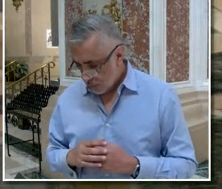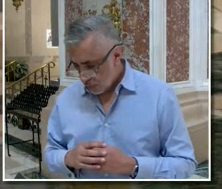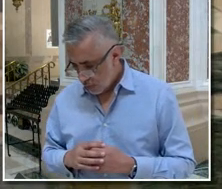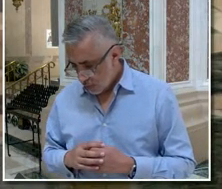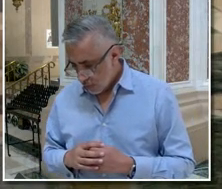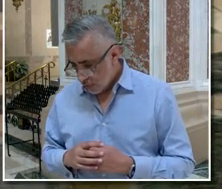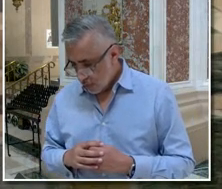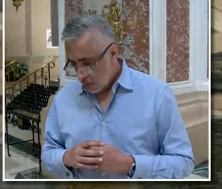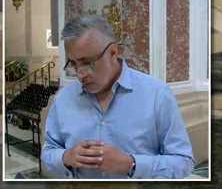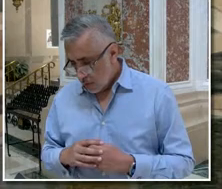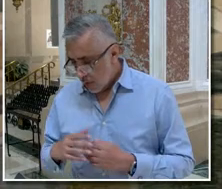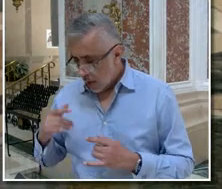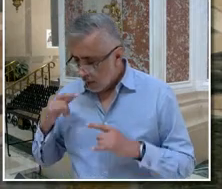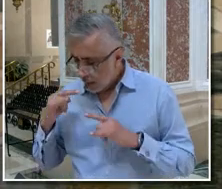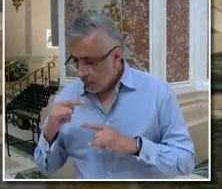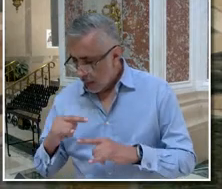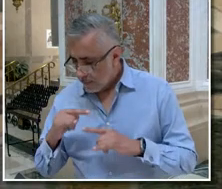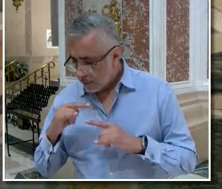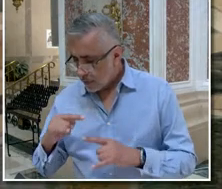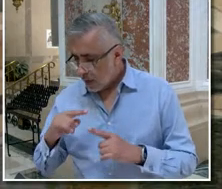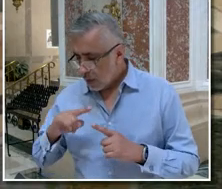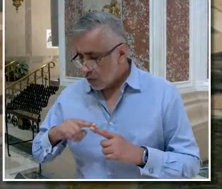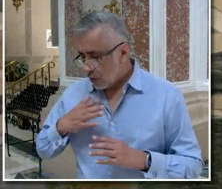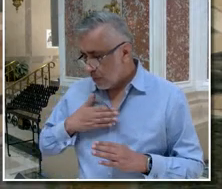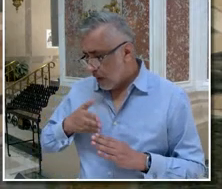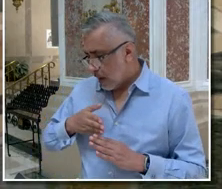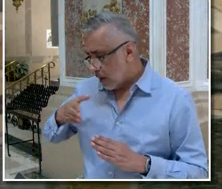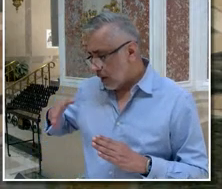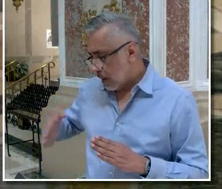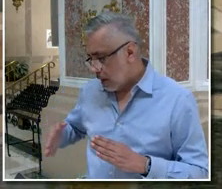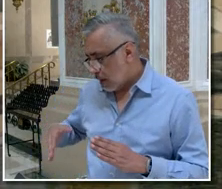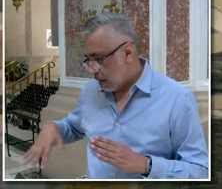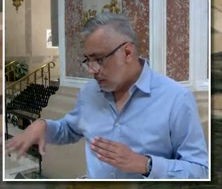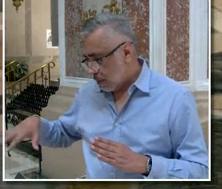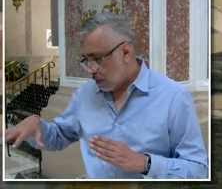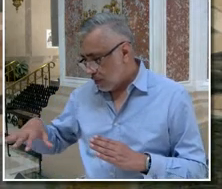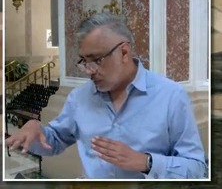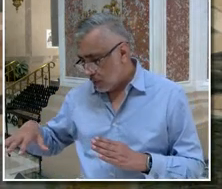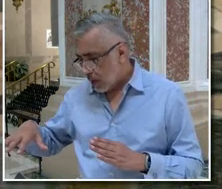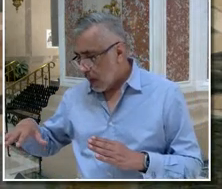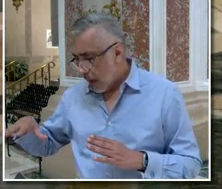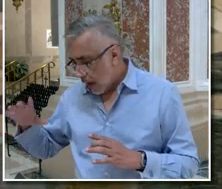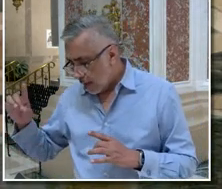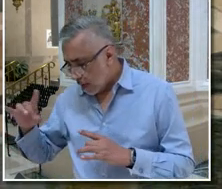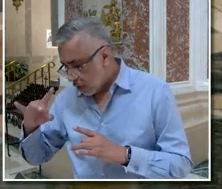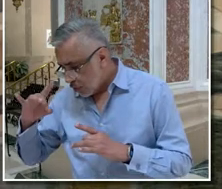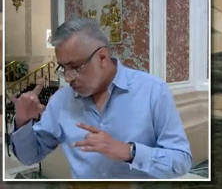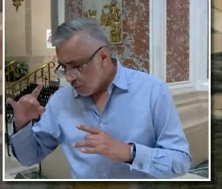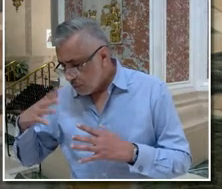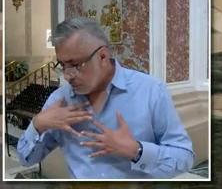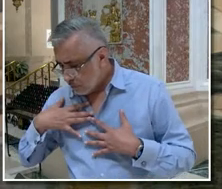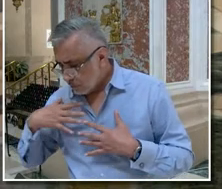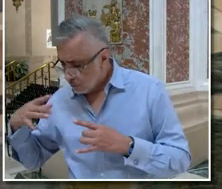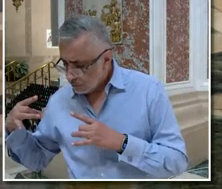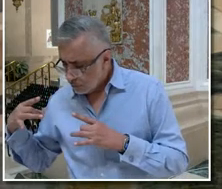a laughingstock to my neighbors, and a dread to